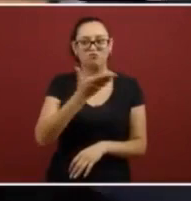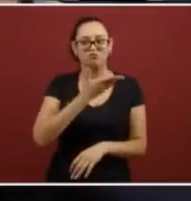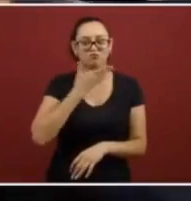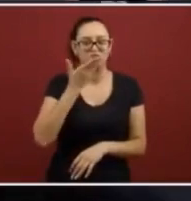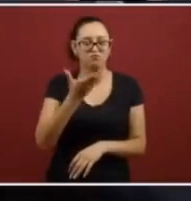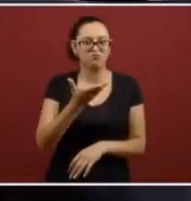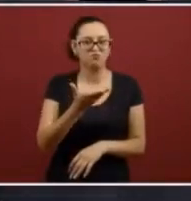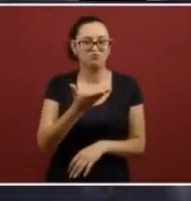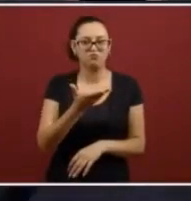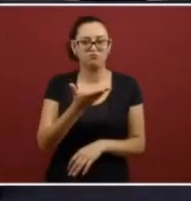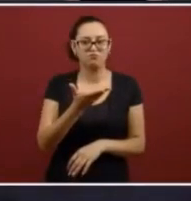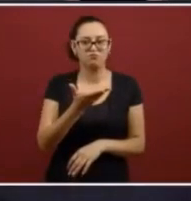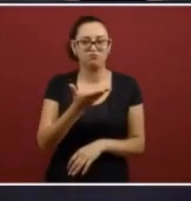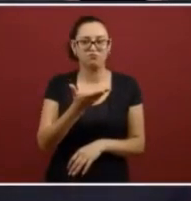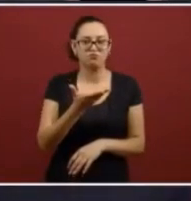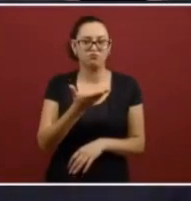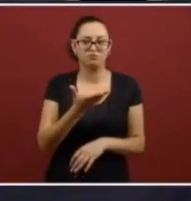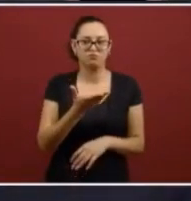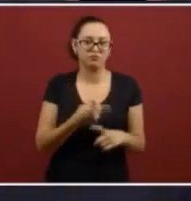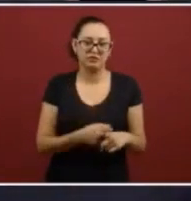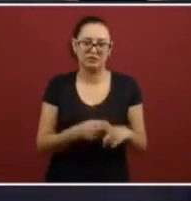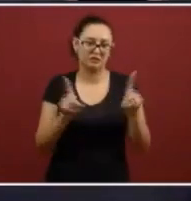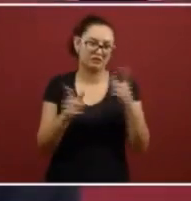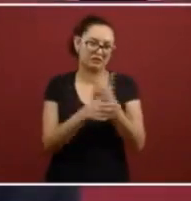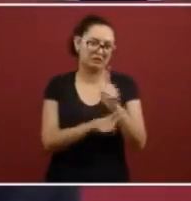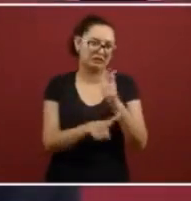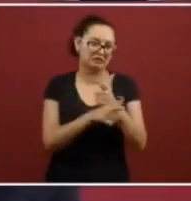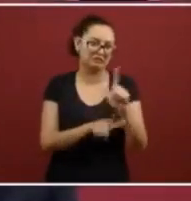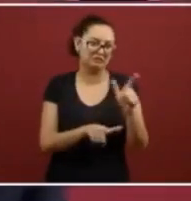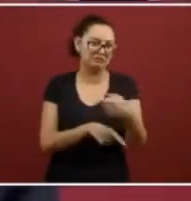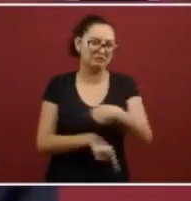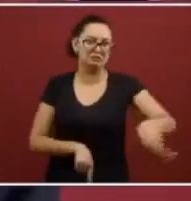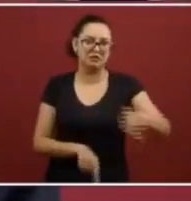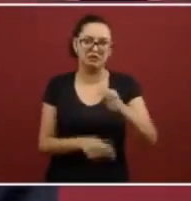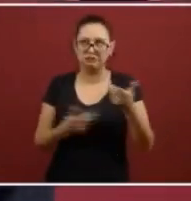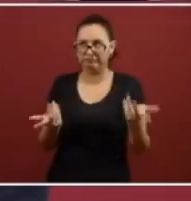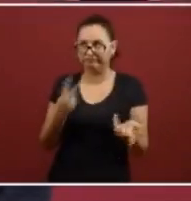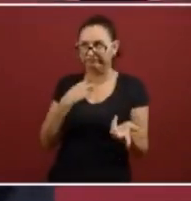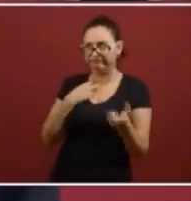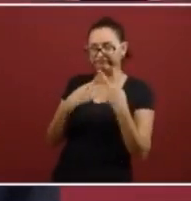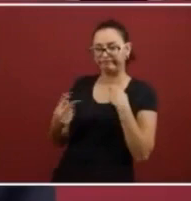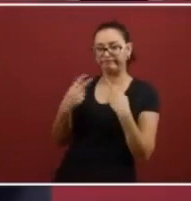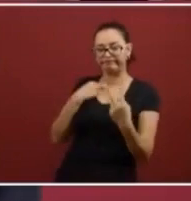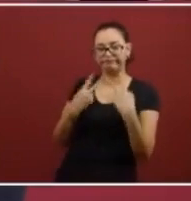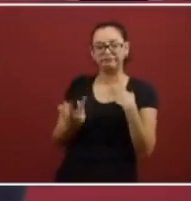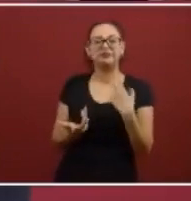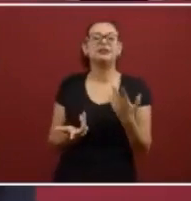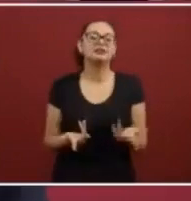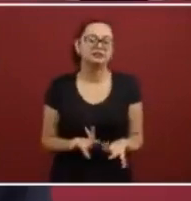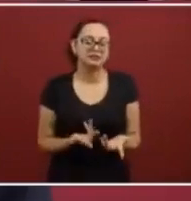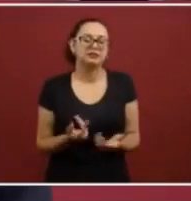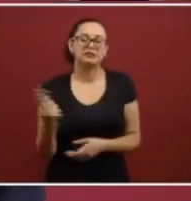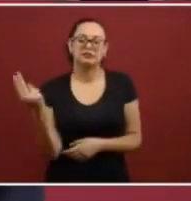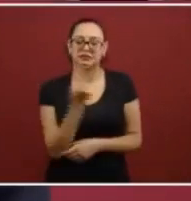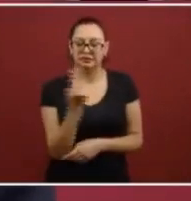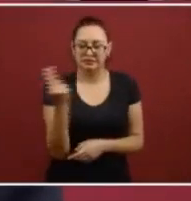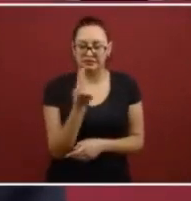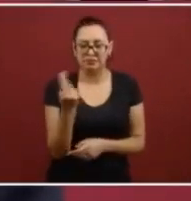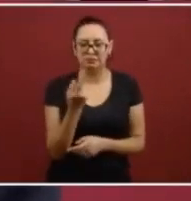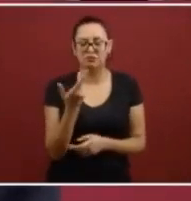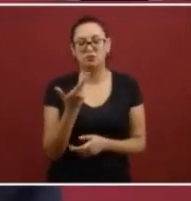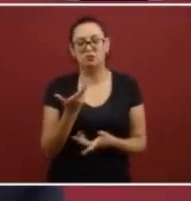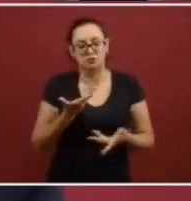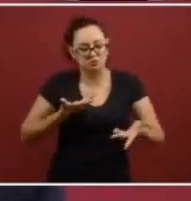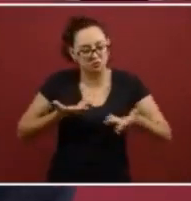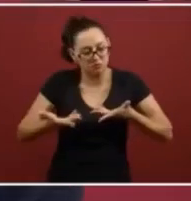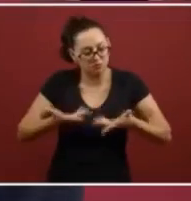de los servicios de taxi. like the taxi service, you know, Entonces hay que buscar so they need to figure mecanismo de